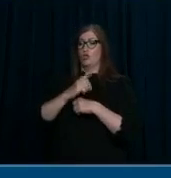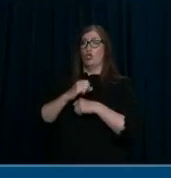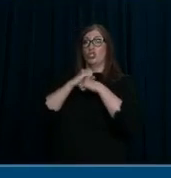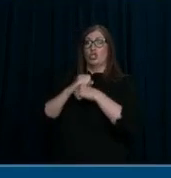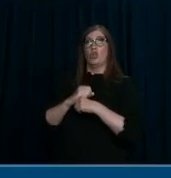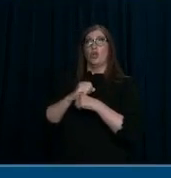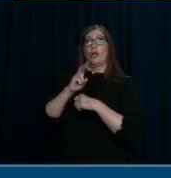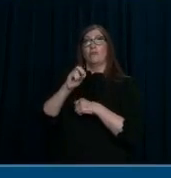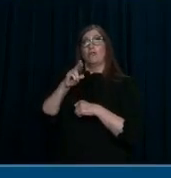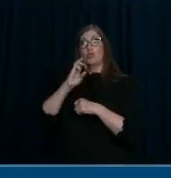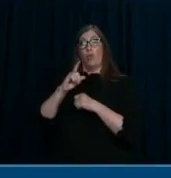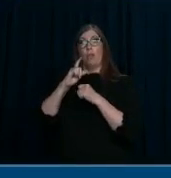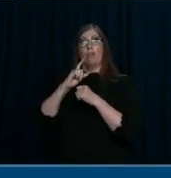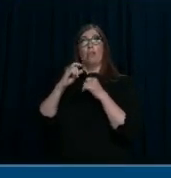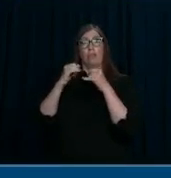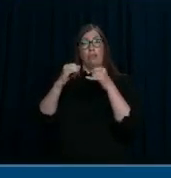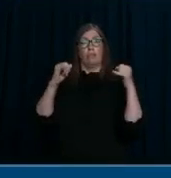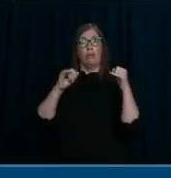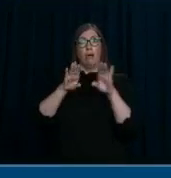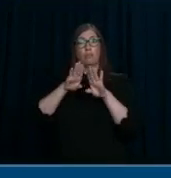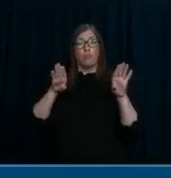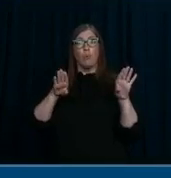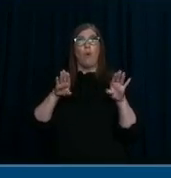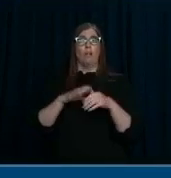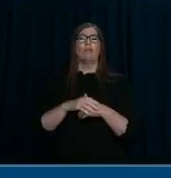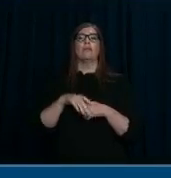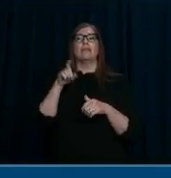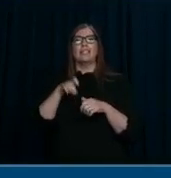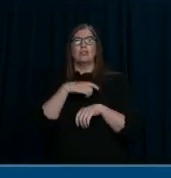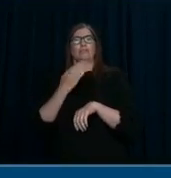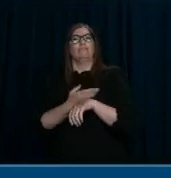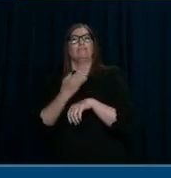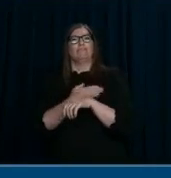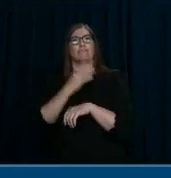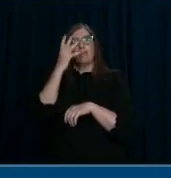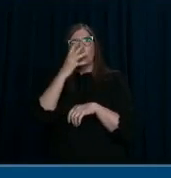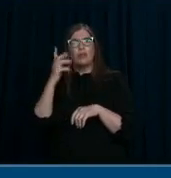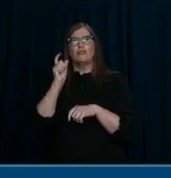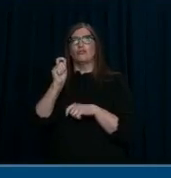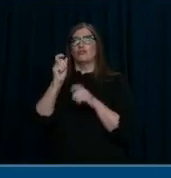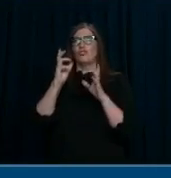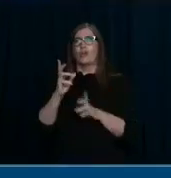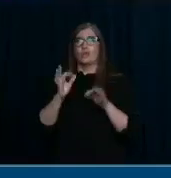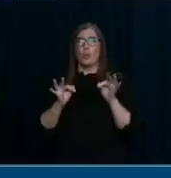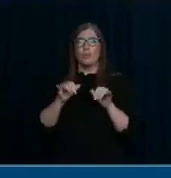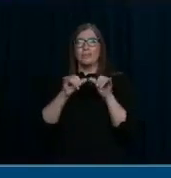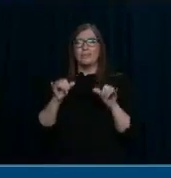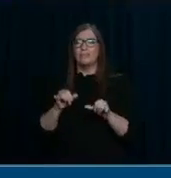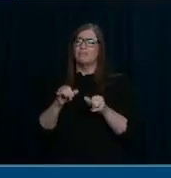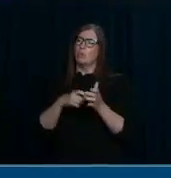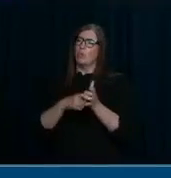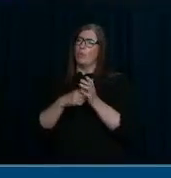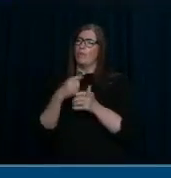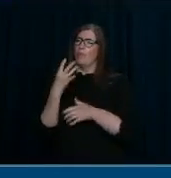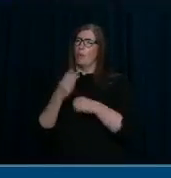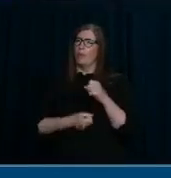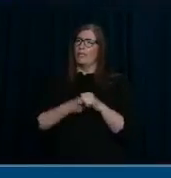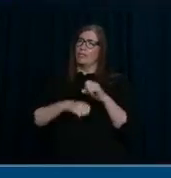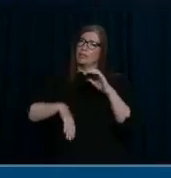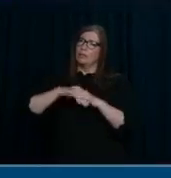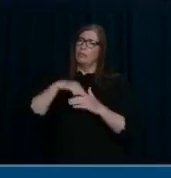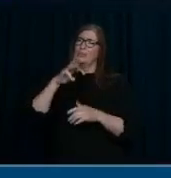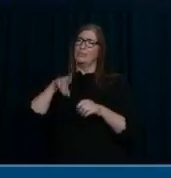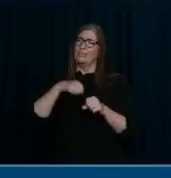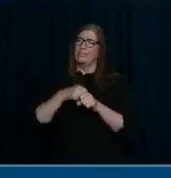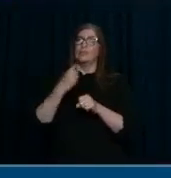can easily do with the technology we have. And we need to revamp the immigration judge and court system. It takes 4 to 6 years for people to get an asylum